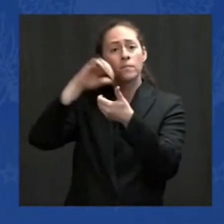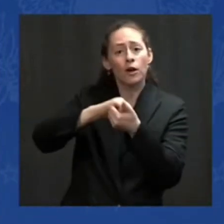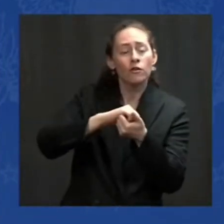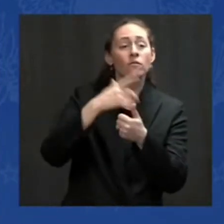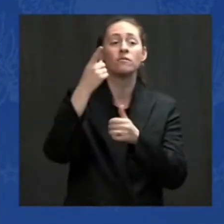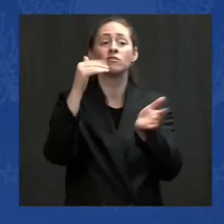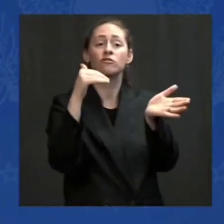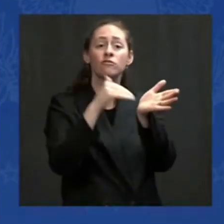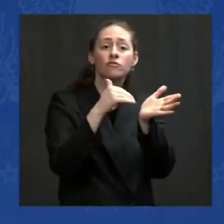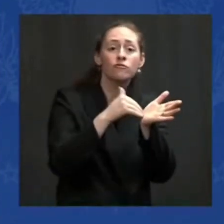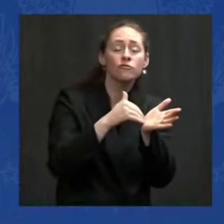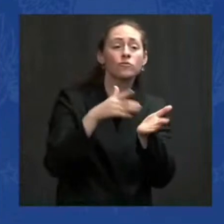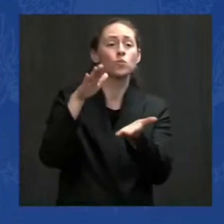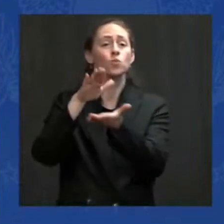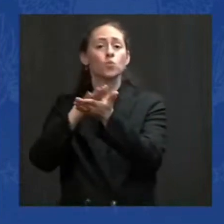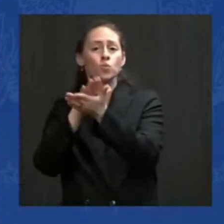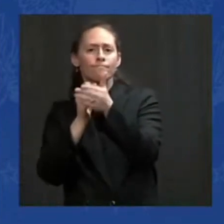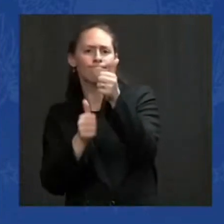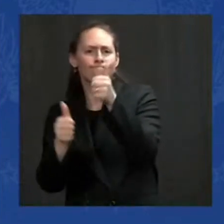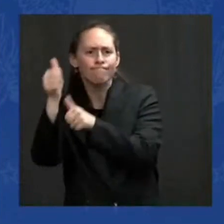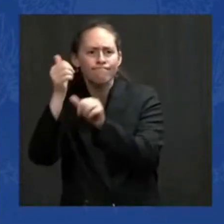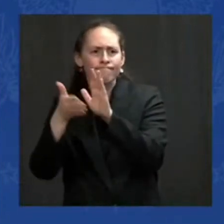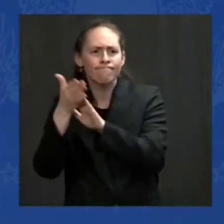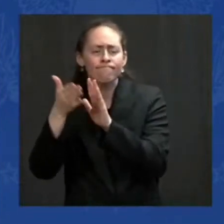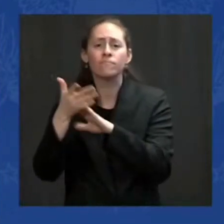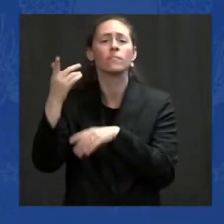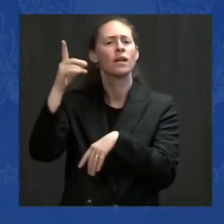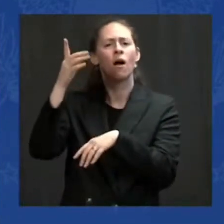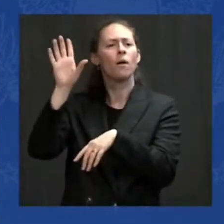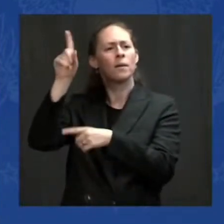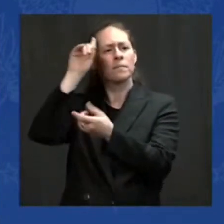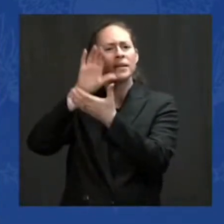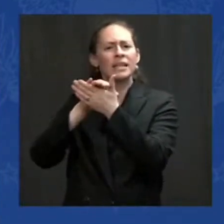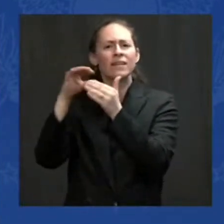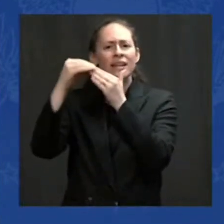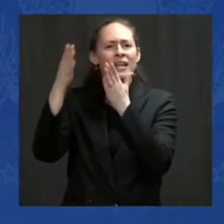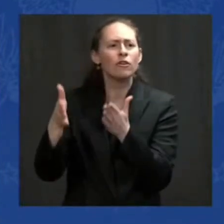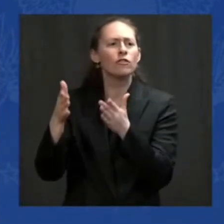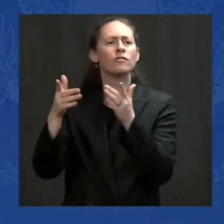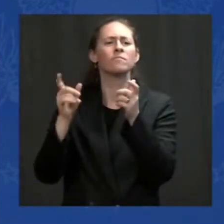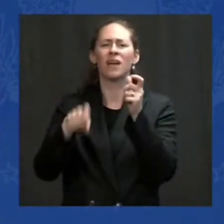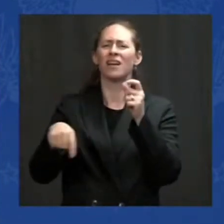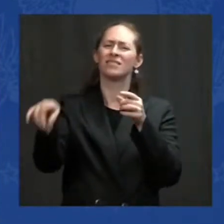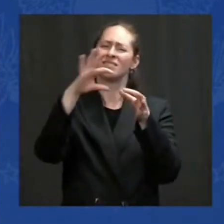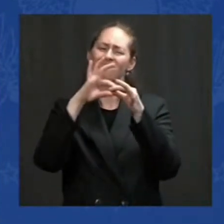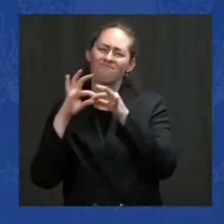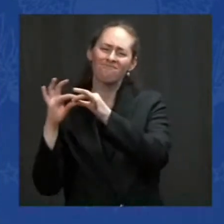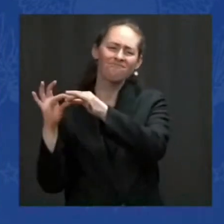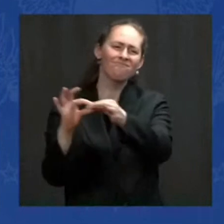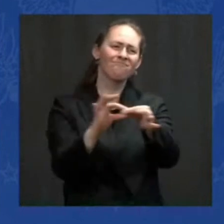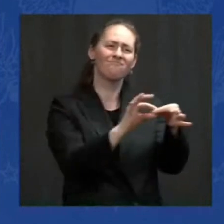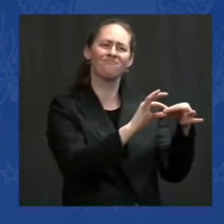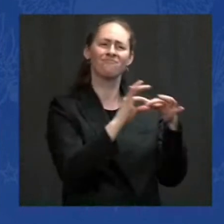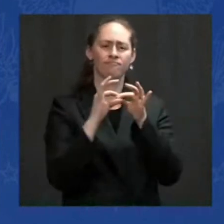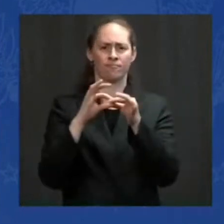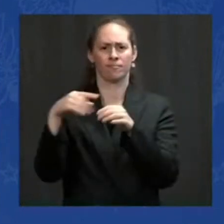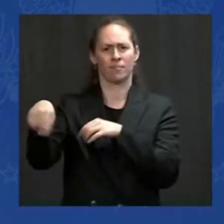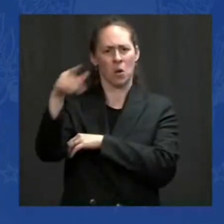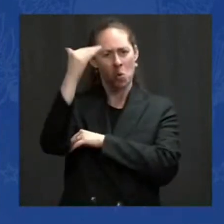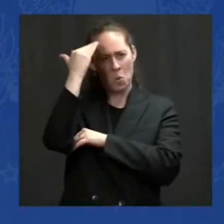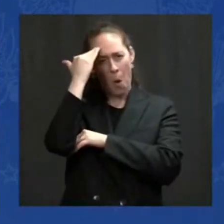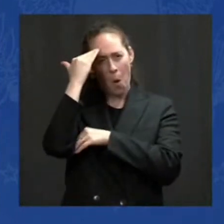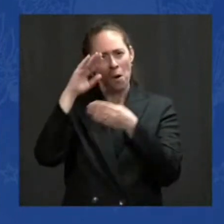administrators, employers, faith leaders, and community organizers, leaders that people know and